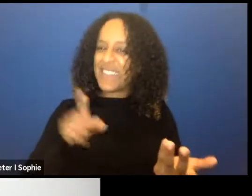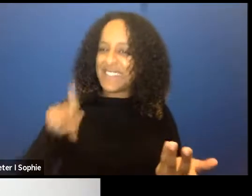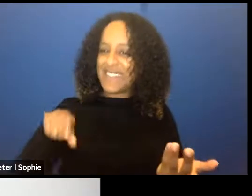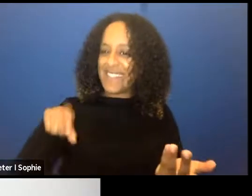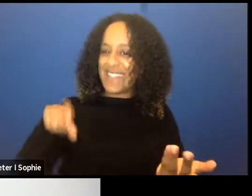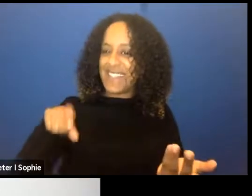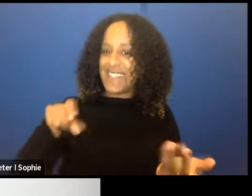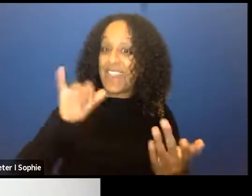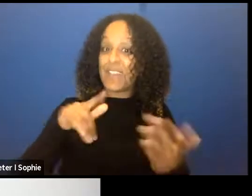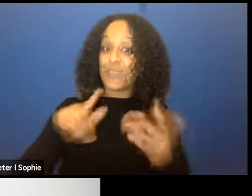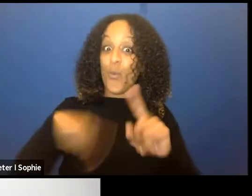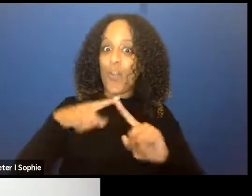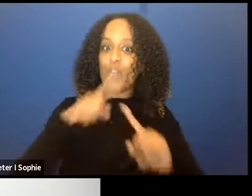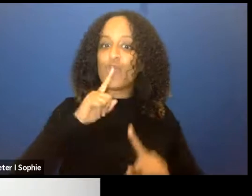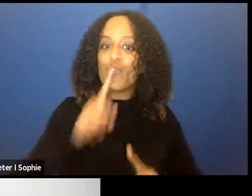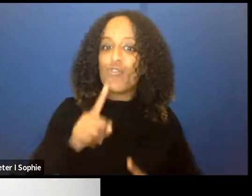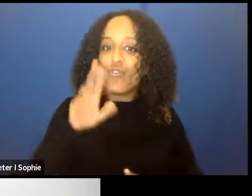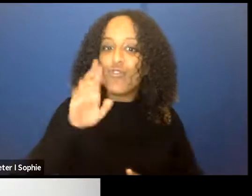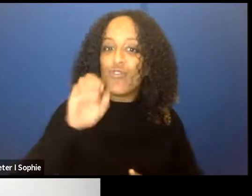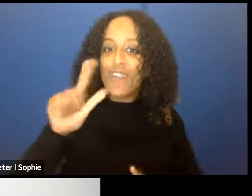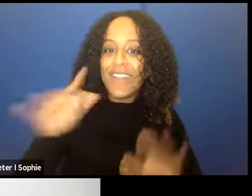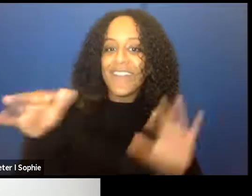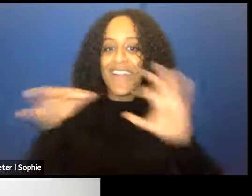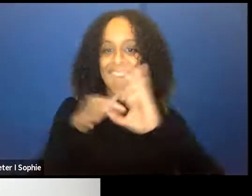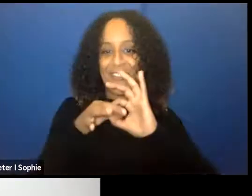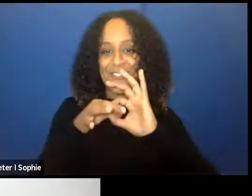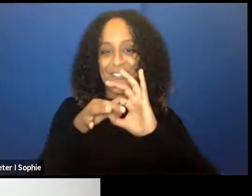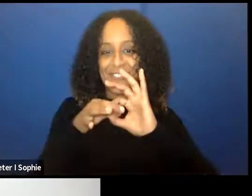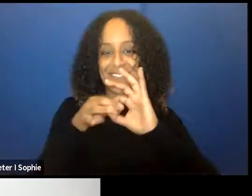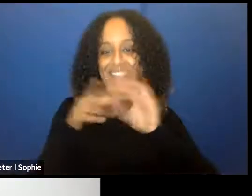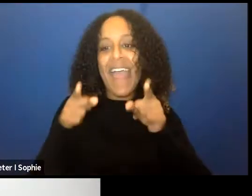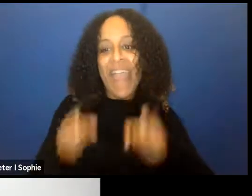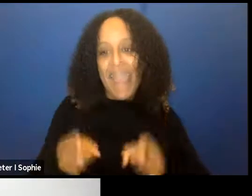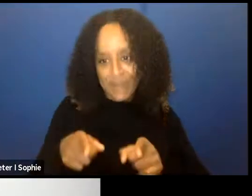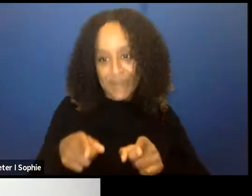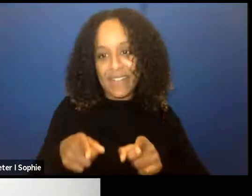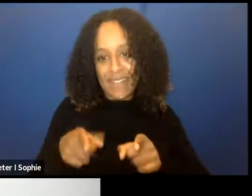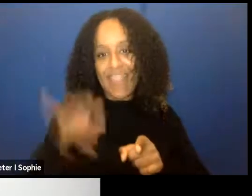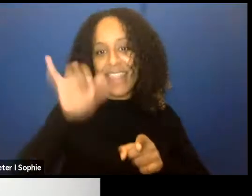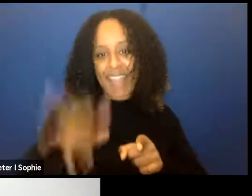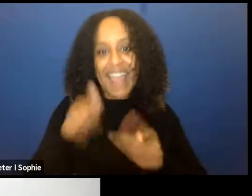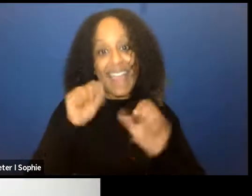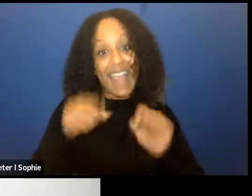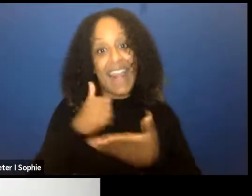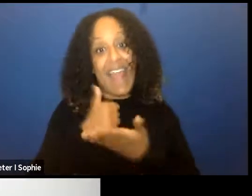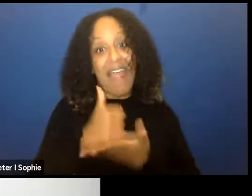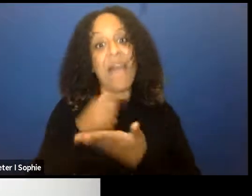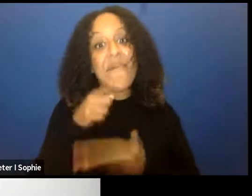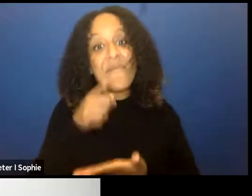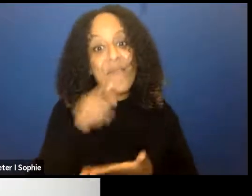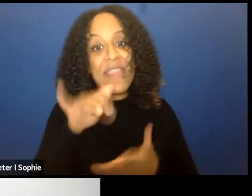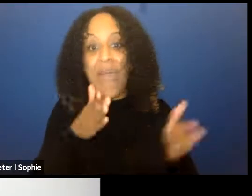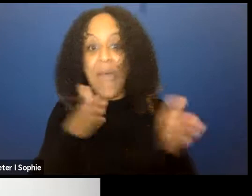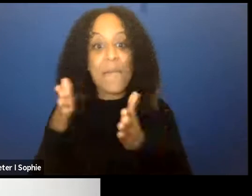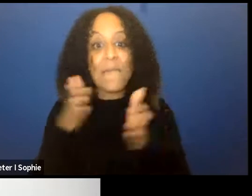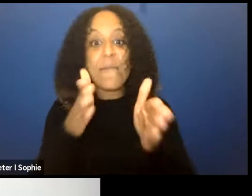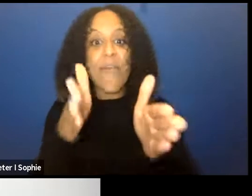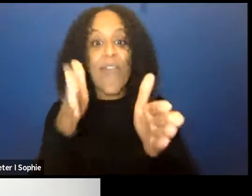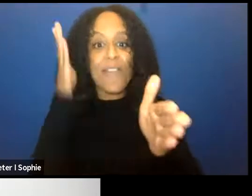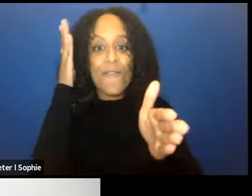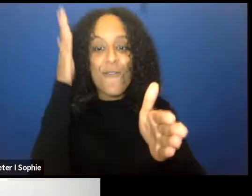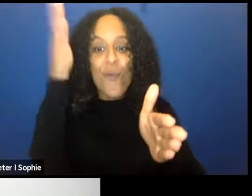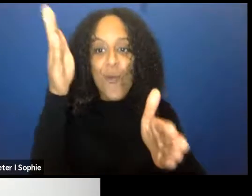That's when real connections happen. And that can help you, again, that's that path forward,